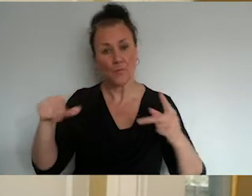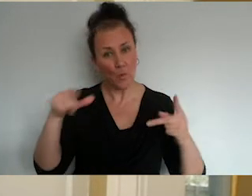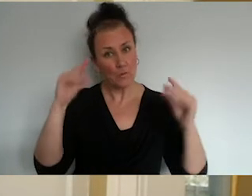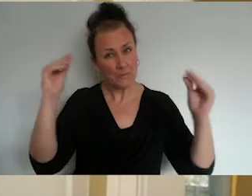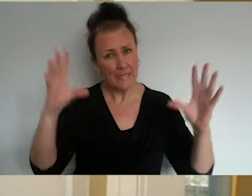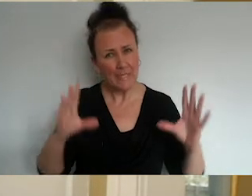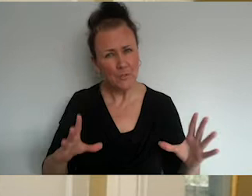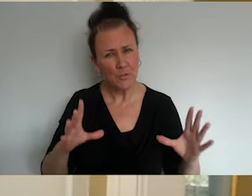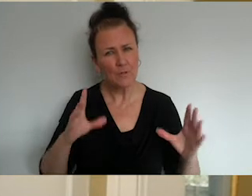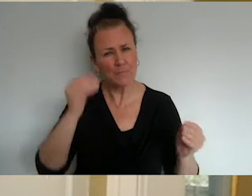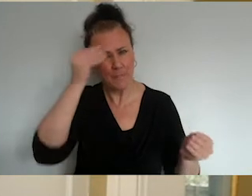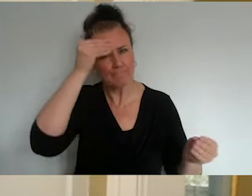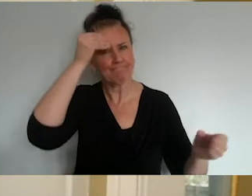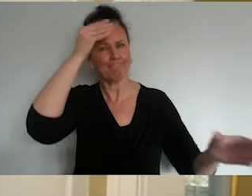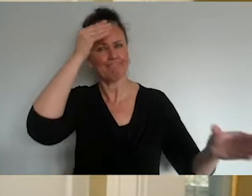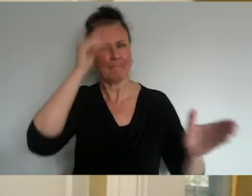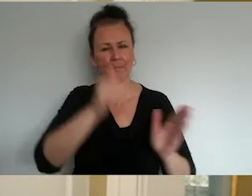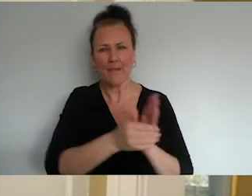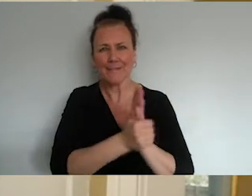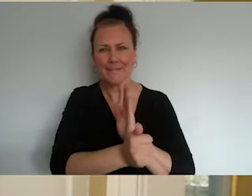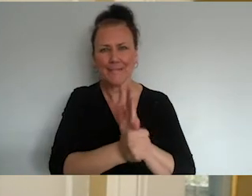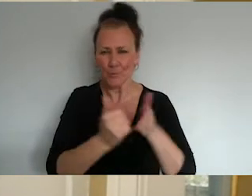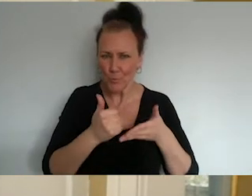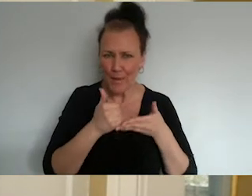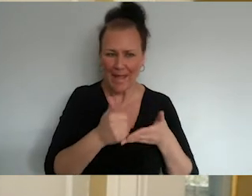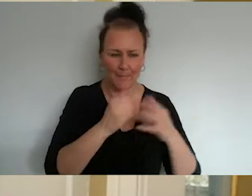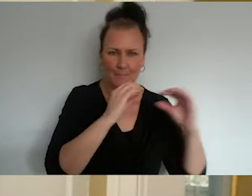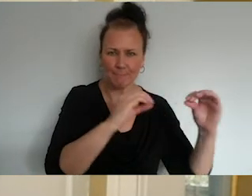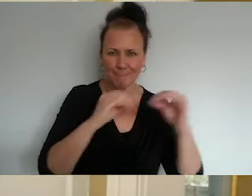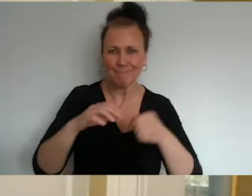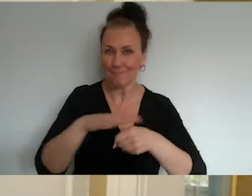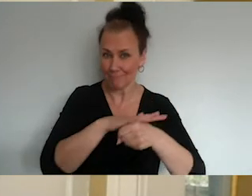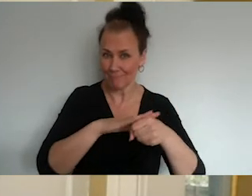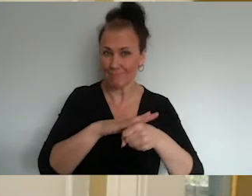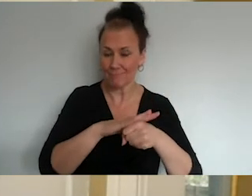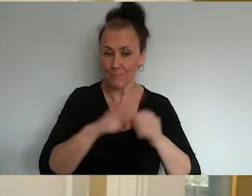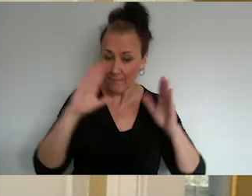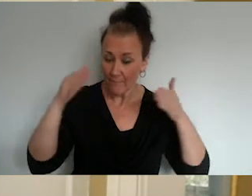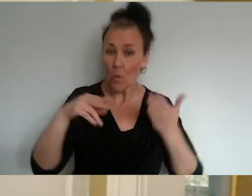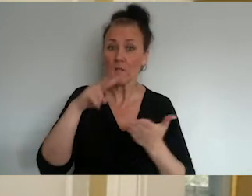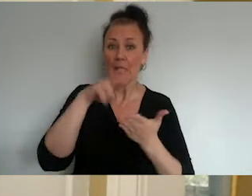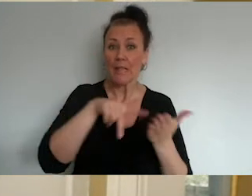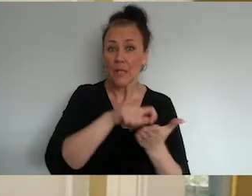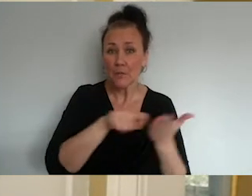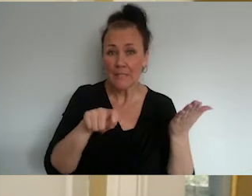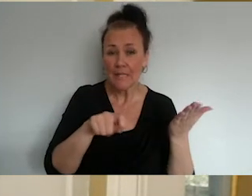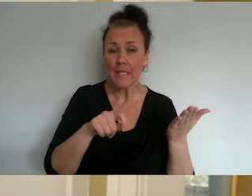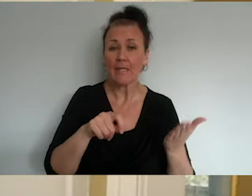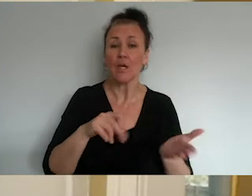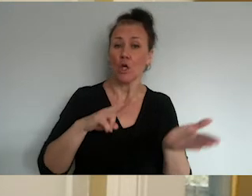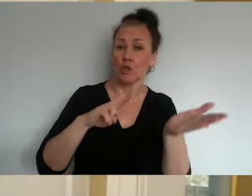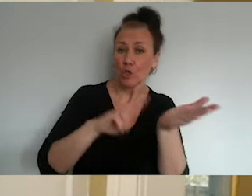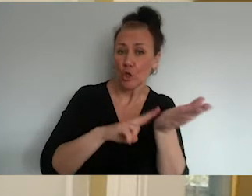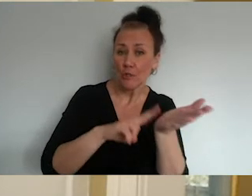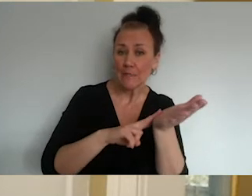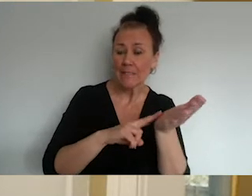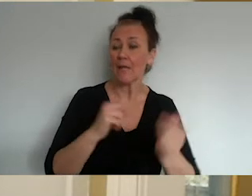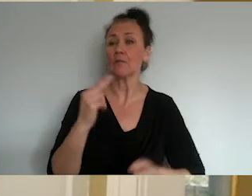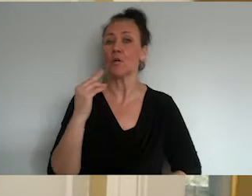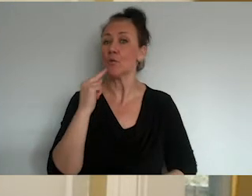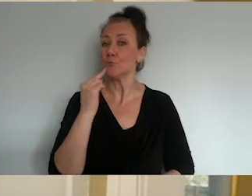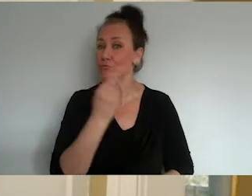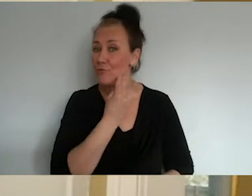skills to meet these and other learners on their own cultural turf. Whether the focus was literacy or nursing or